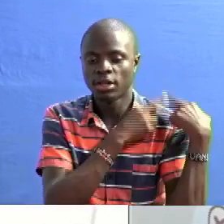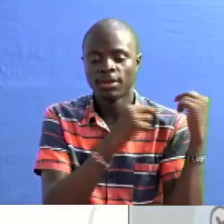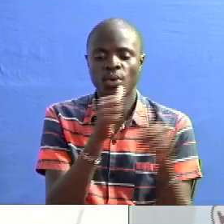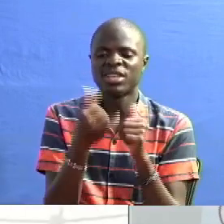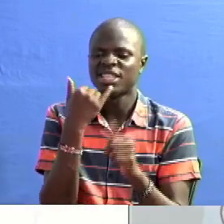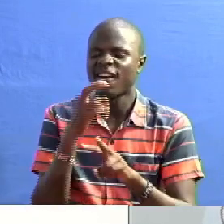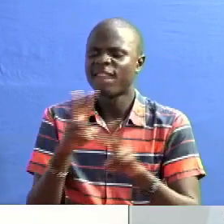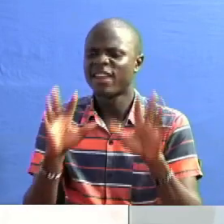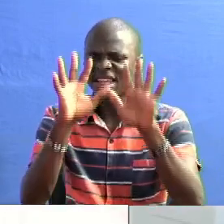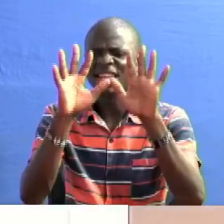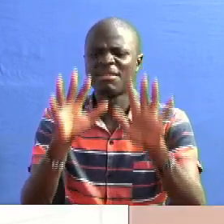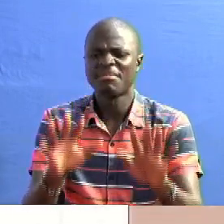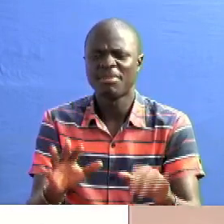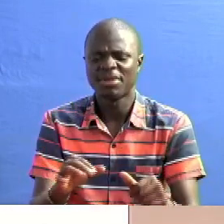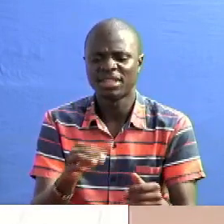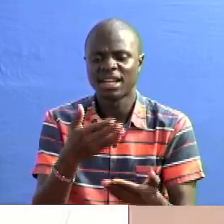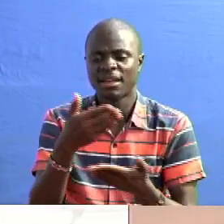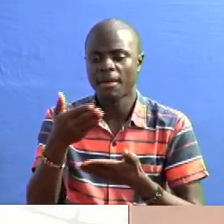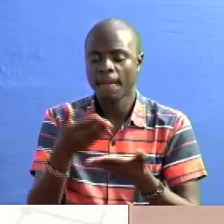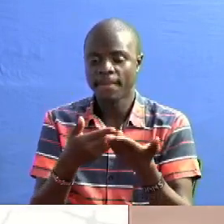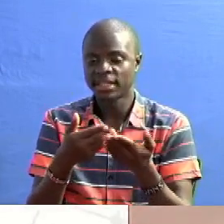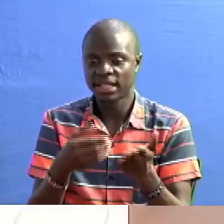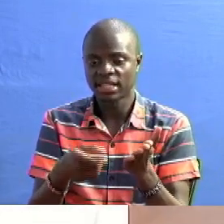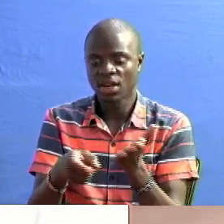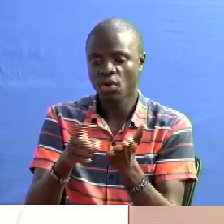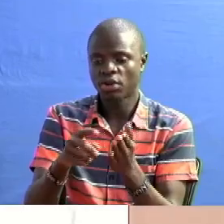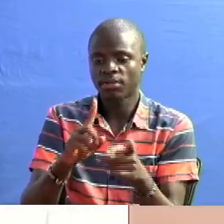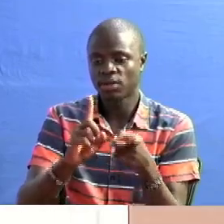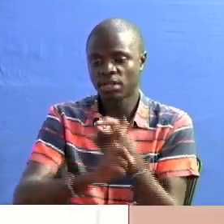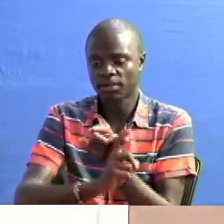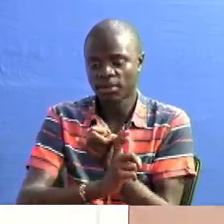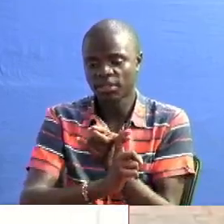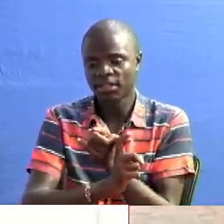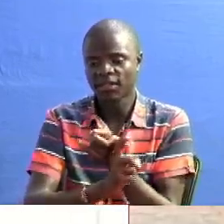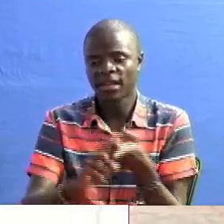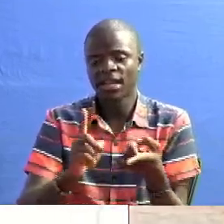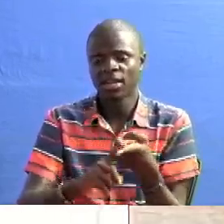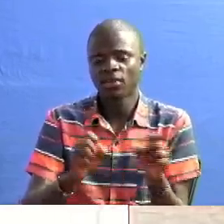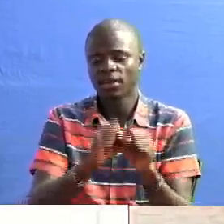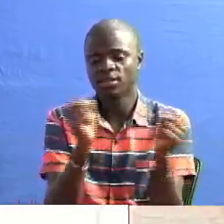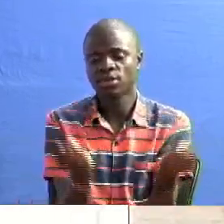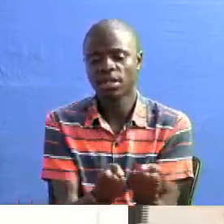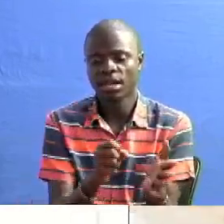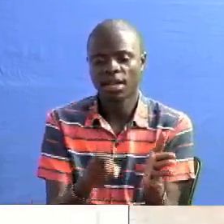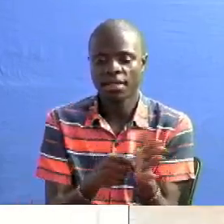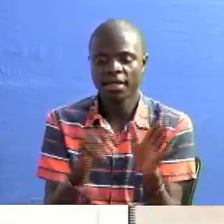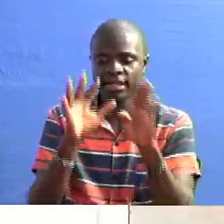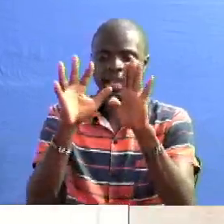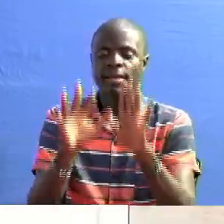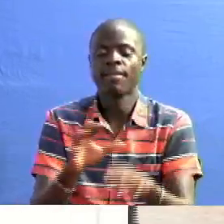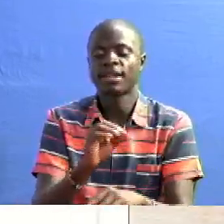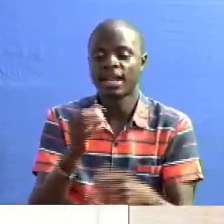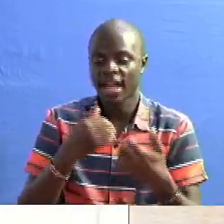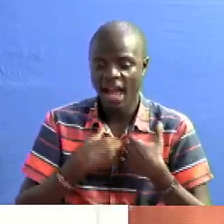crucial aspect of businesses contributing positively to the society. Peak Neurohub Treatment Center recognizes this significance and has